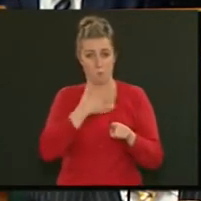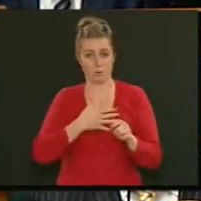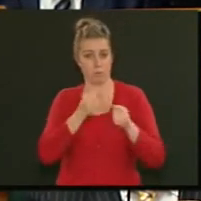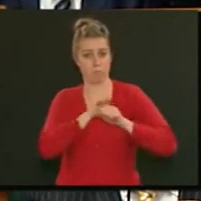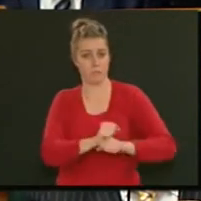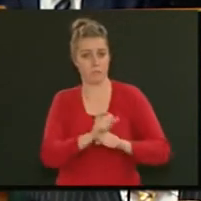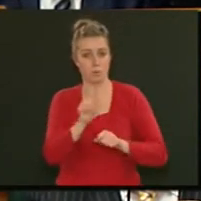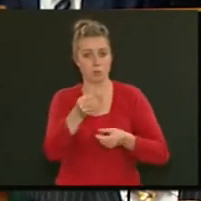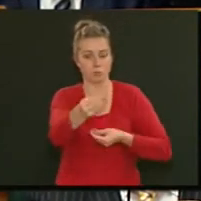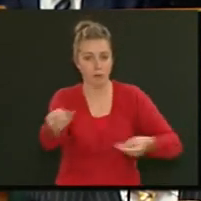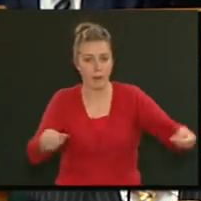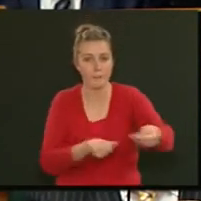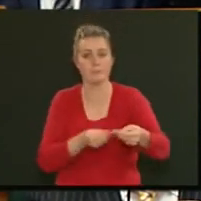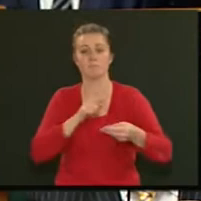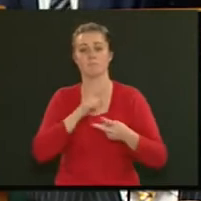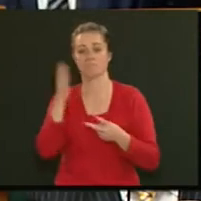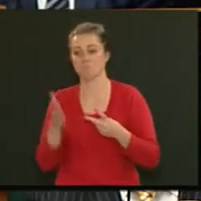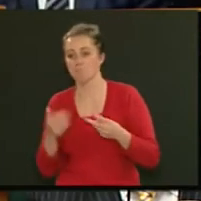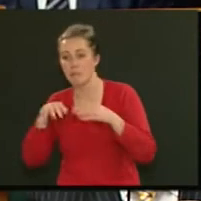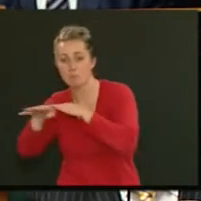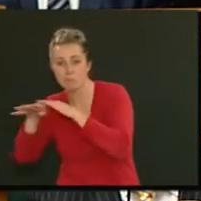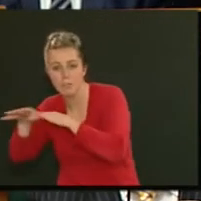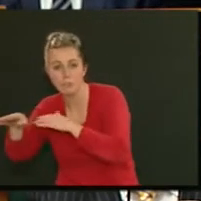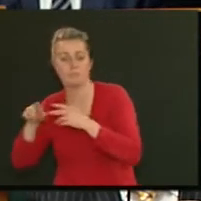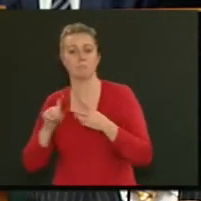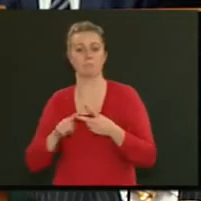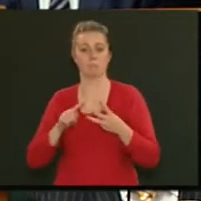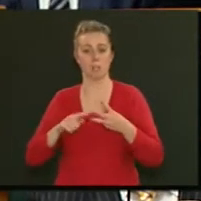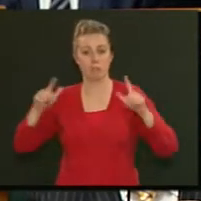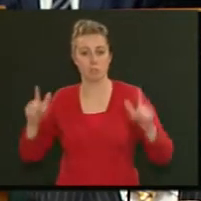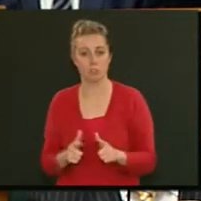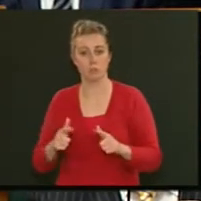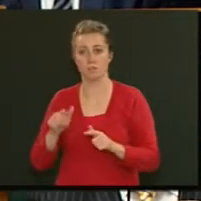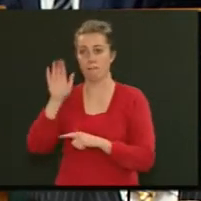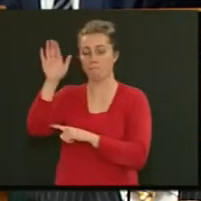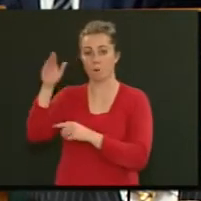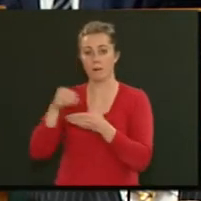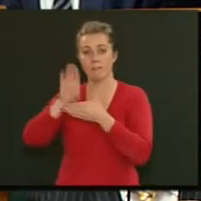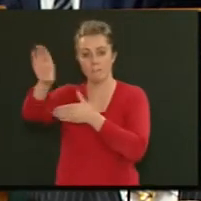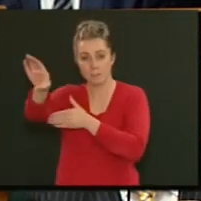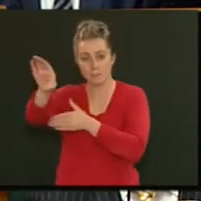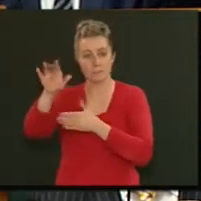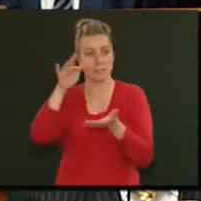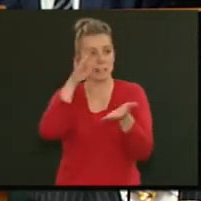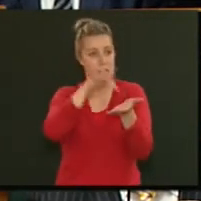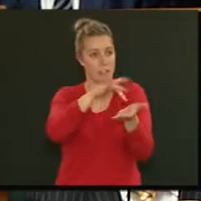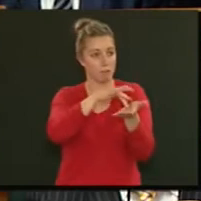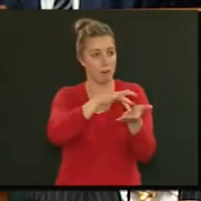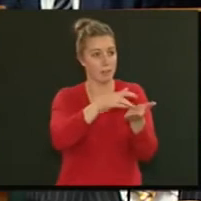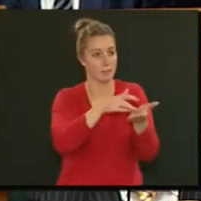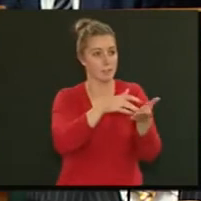on trade, slash immigration, reduce foreign investment, centralised wage